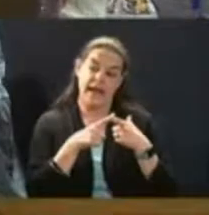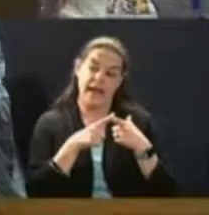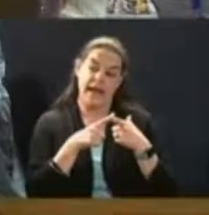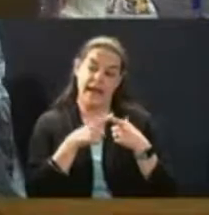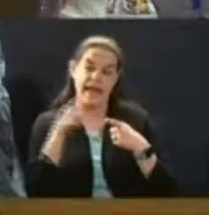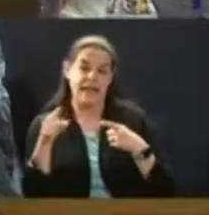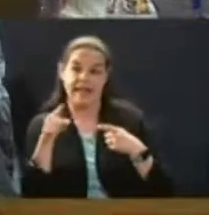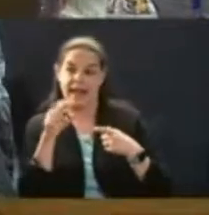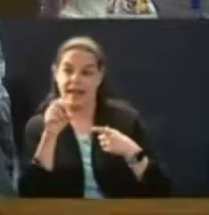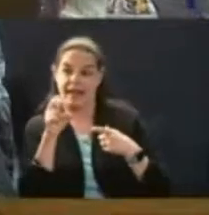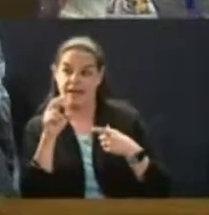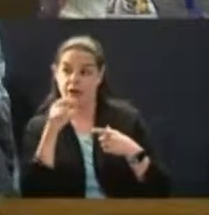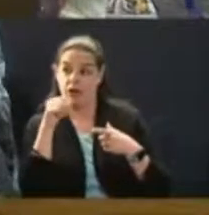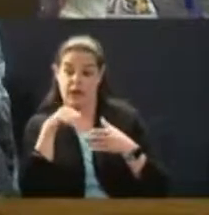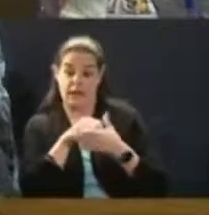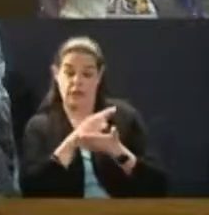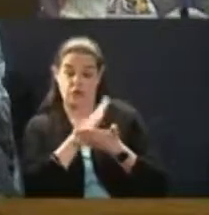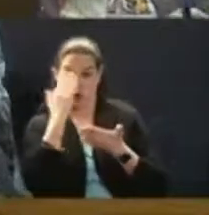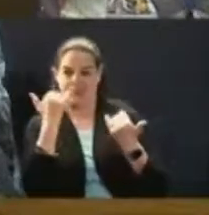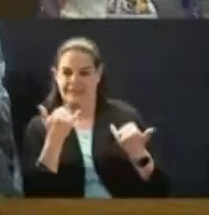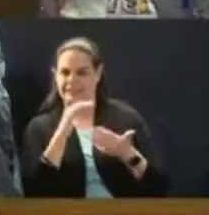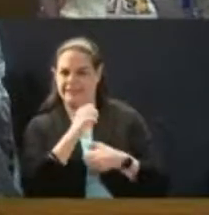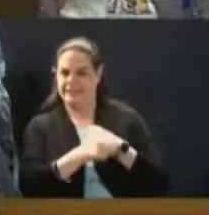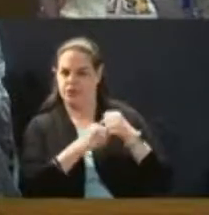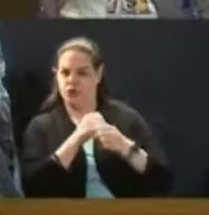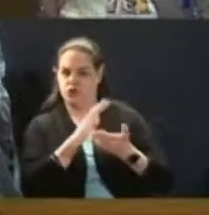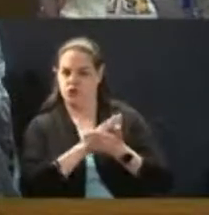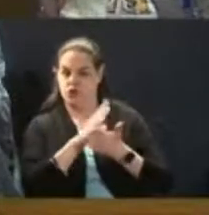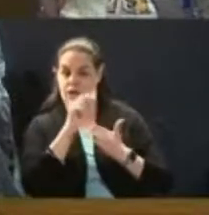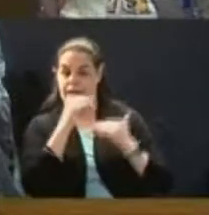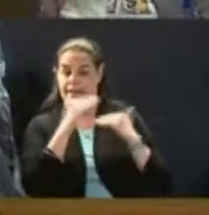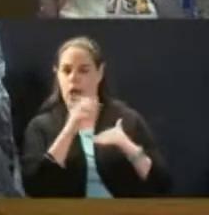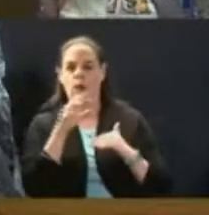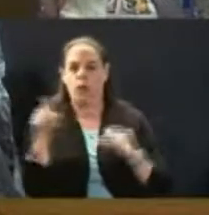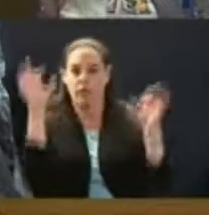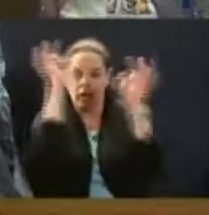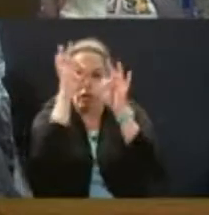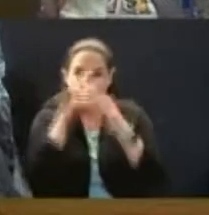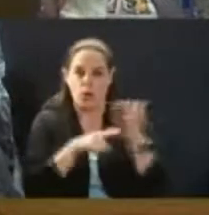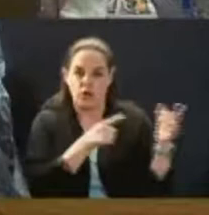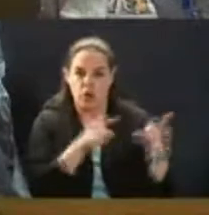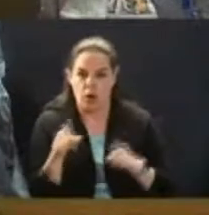in the schools, which has been limited this year, or they're unaware of what is going on.